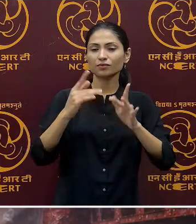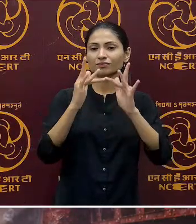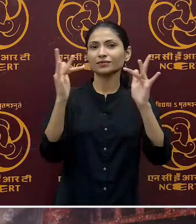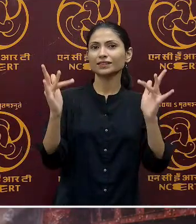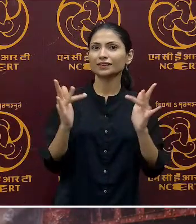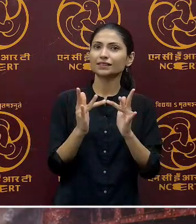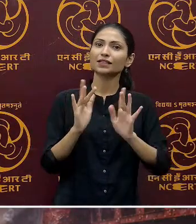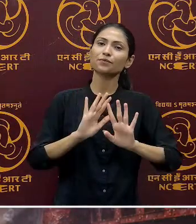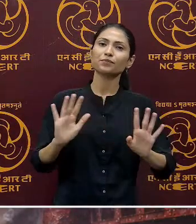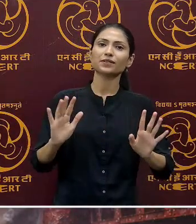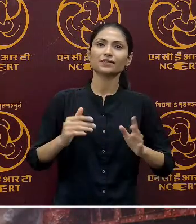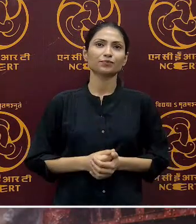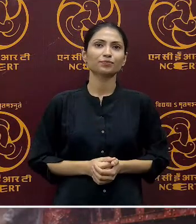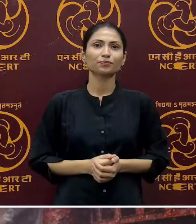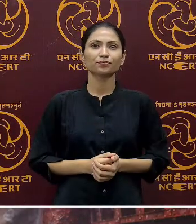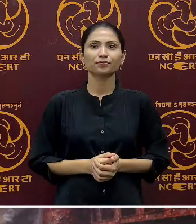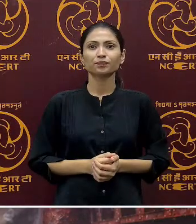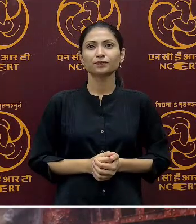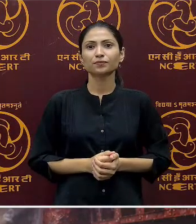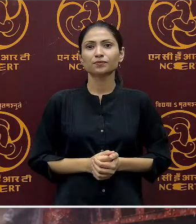that. You will write here